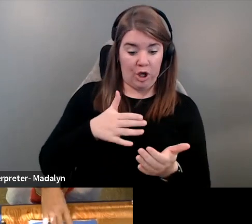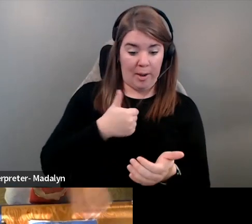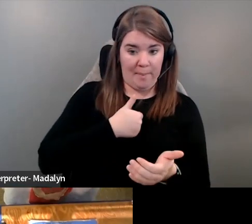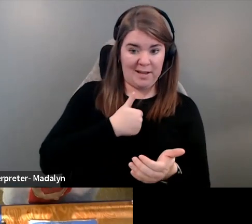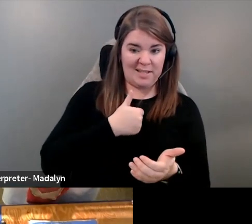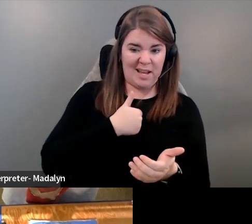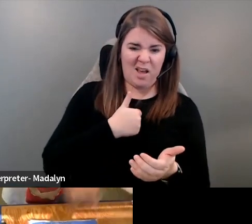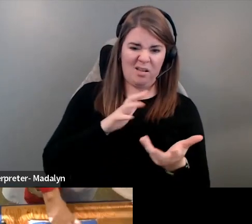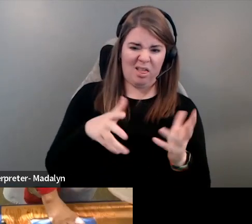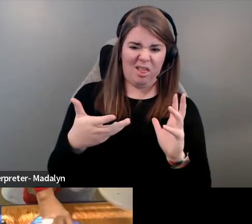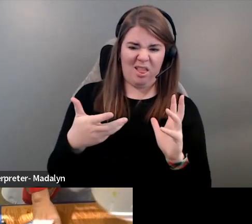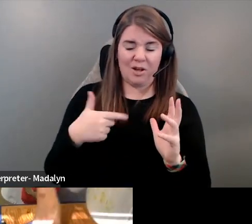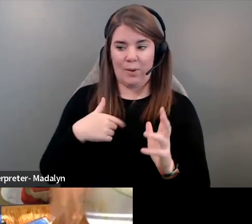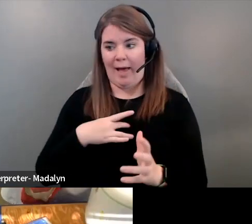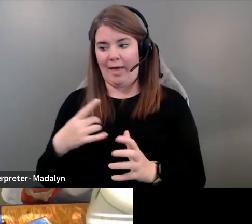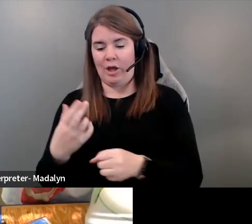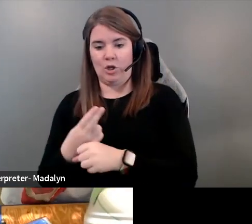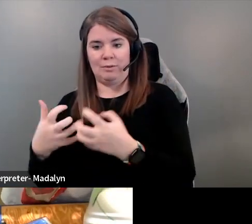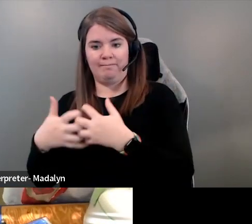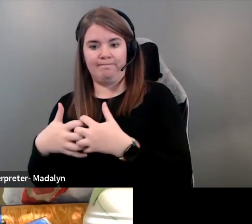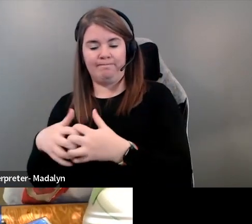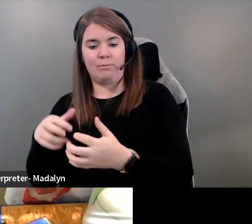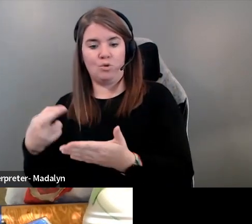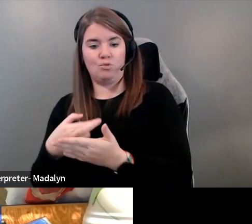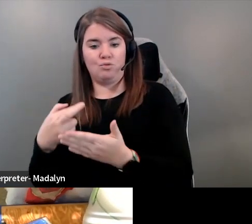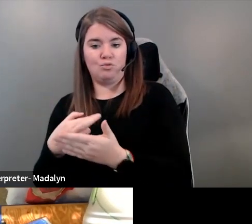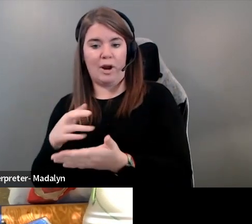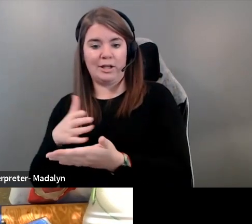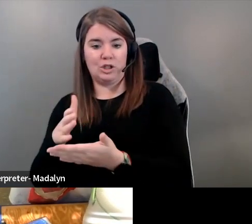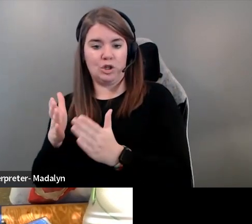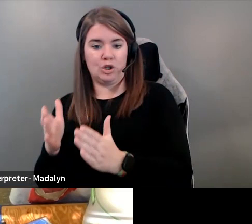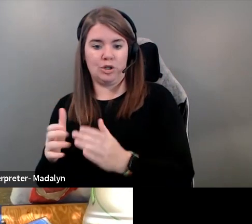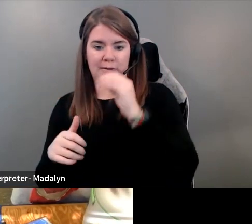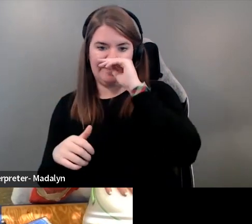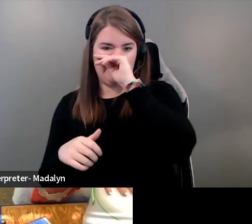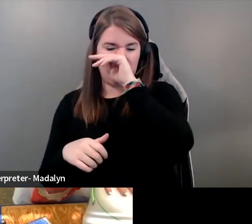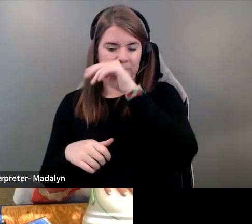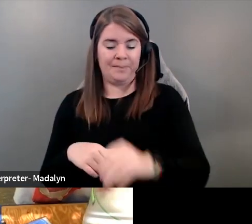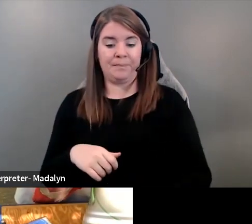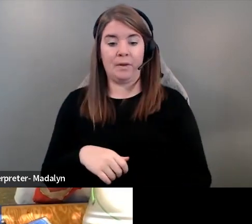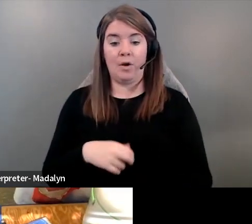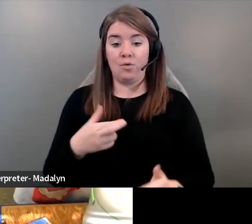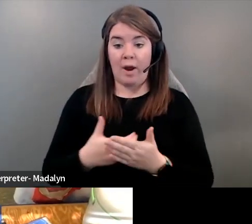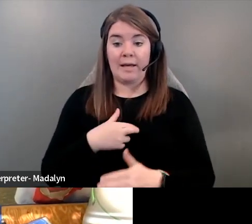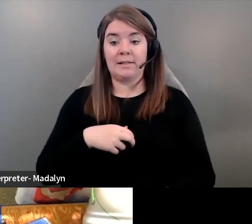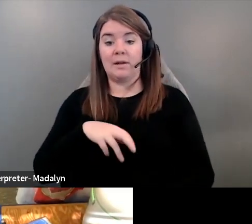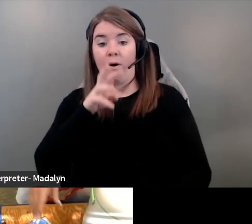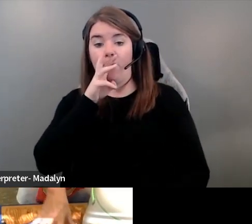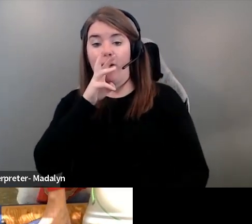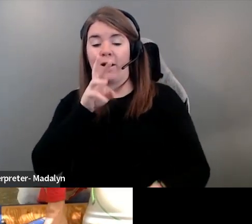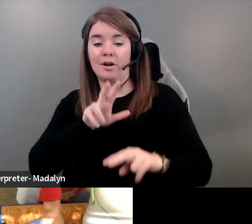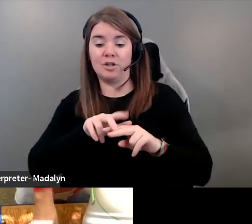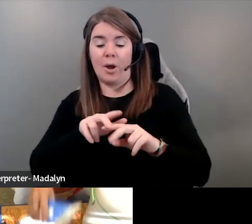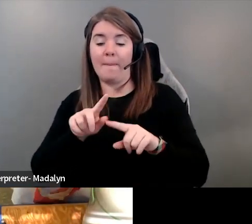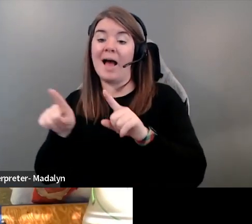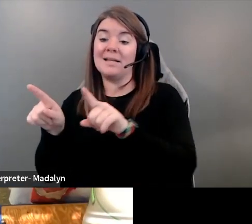friend. I put 2 cups of rice in there to 4 cups of water, a little bit of salt, and then cook it in my rice cooker. But you could do the same